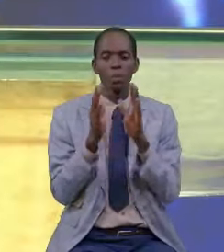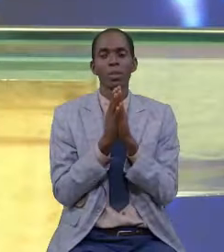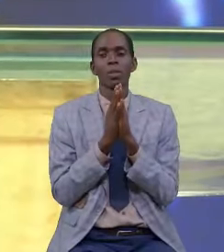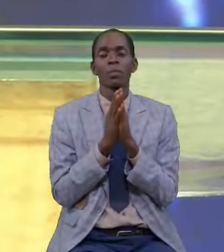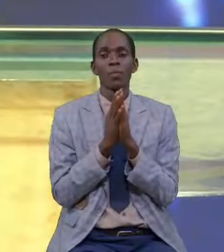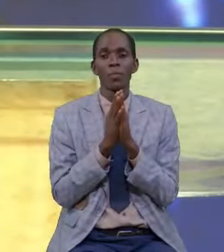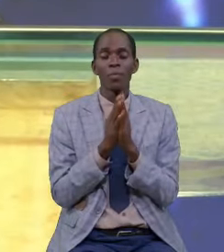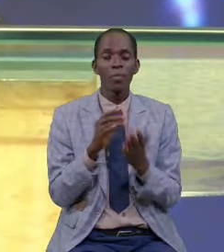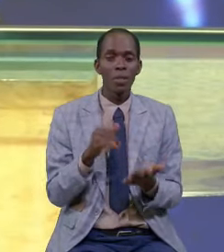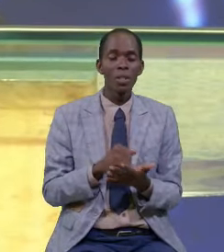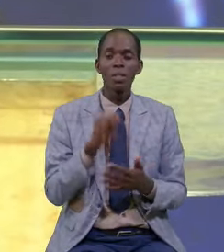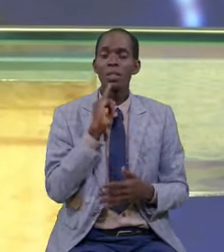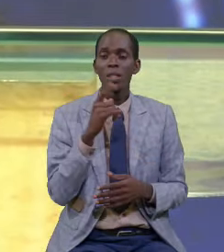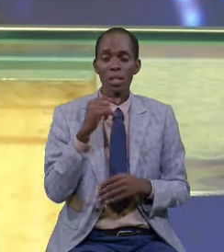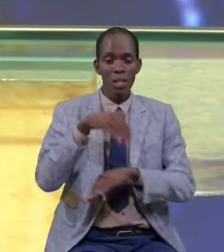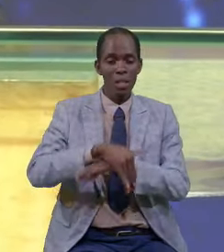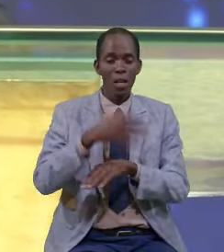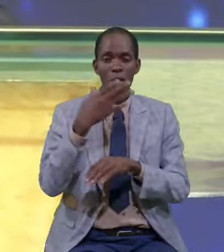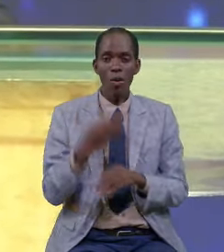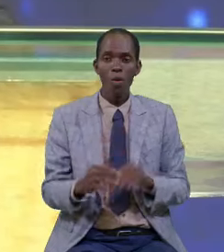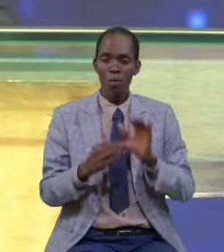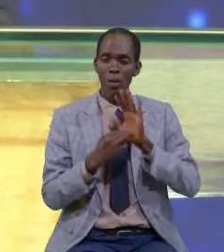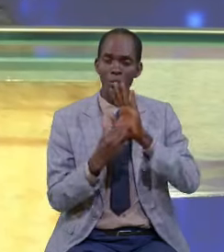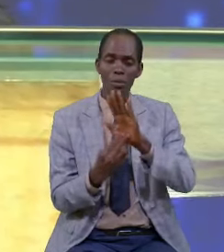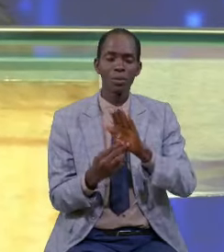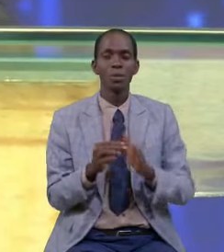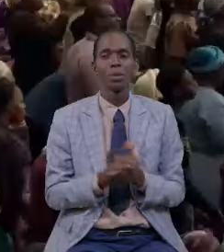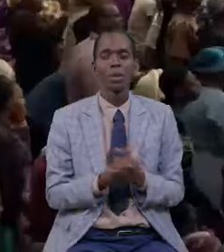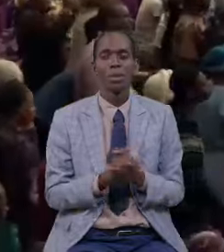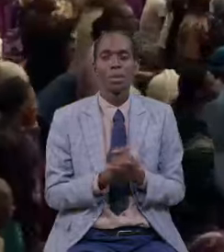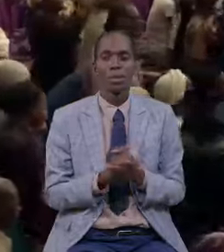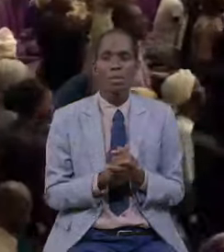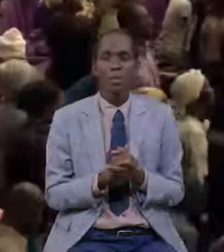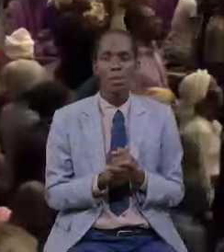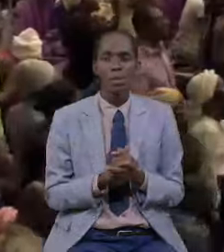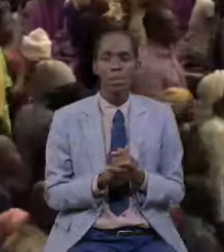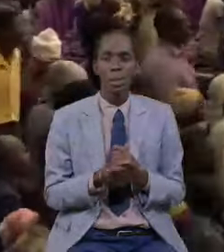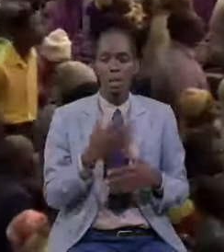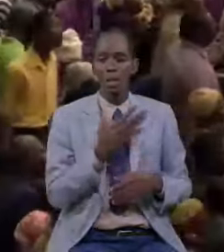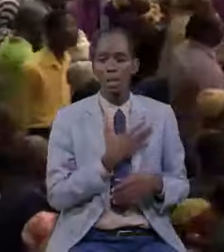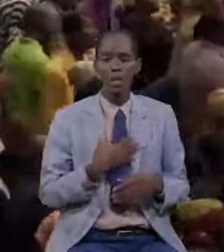It's a night of manifestation. A night of joy.